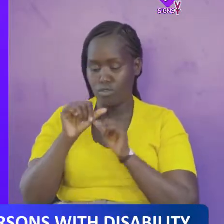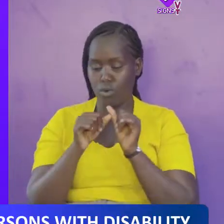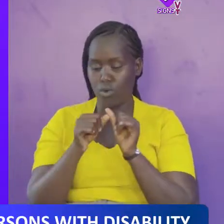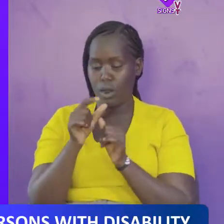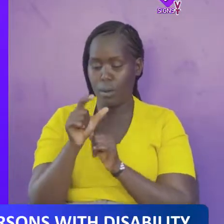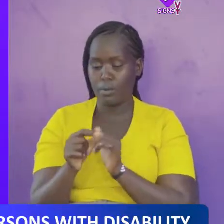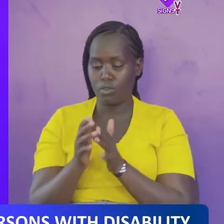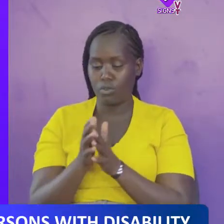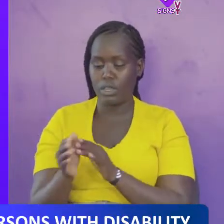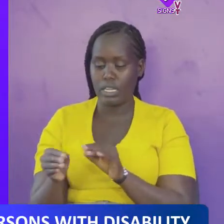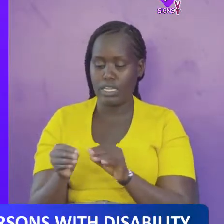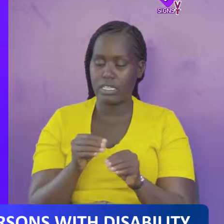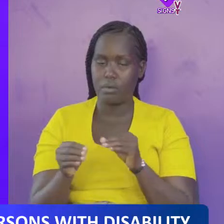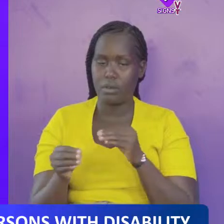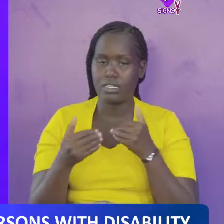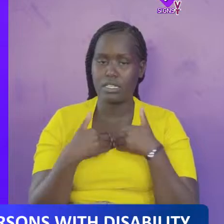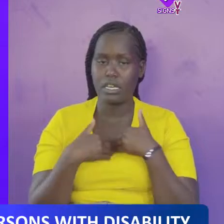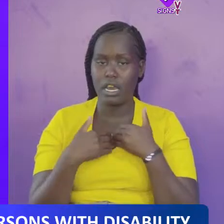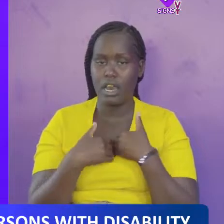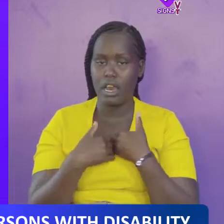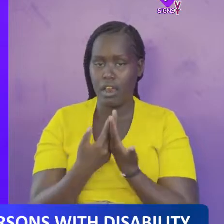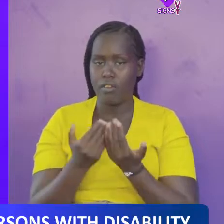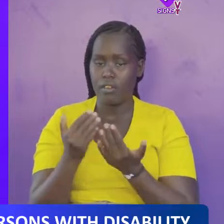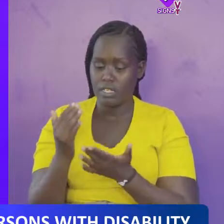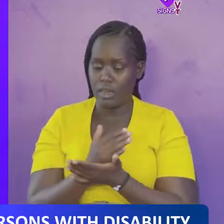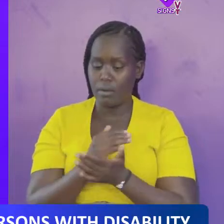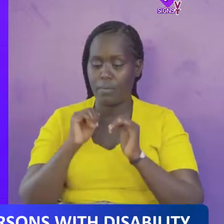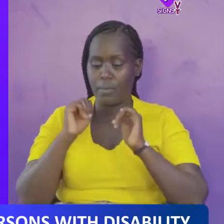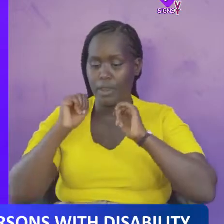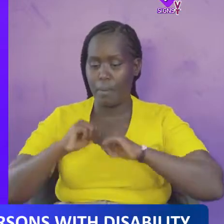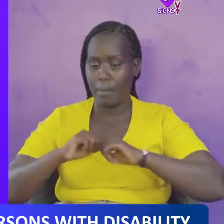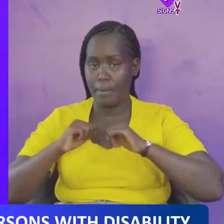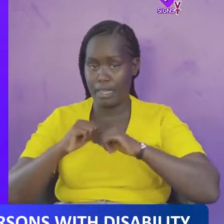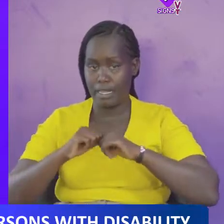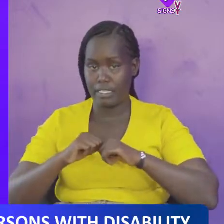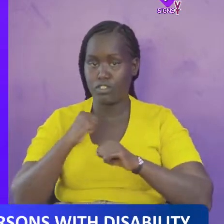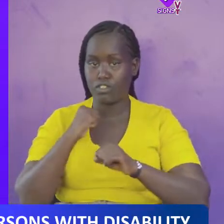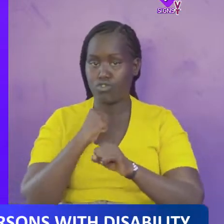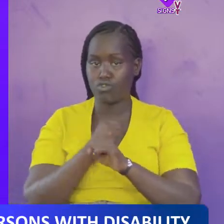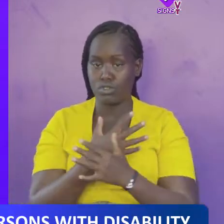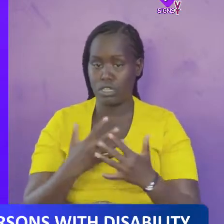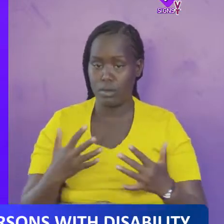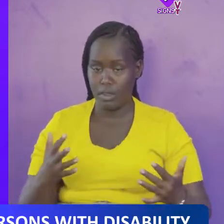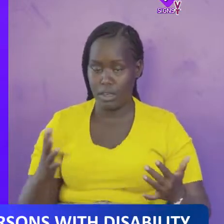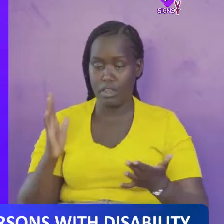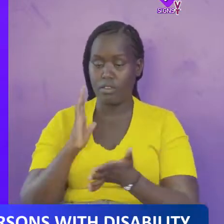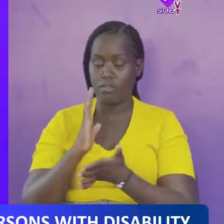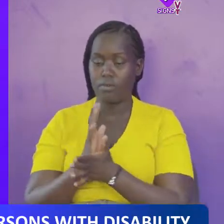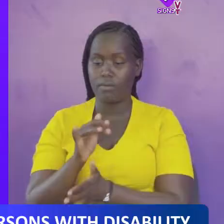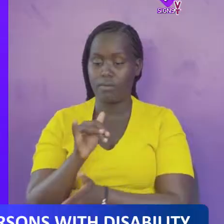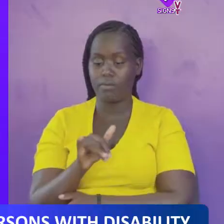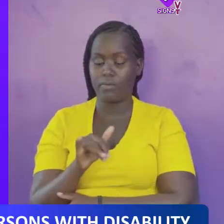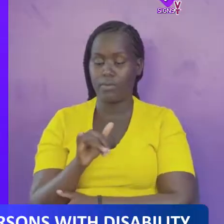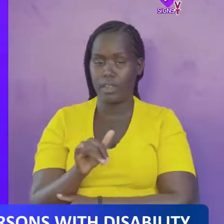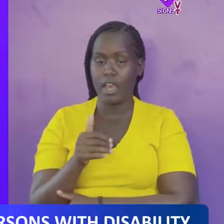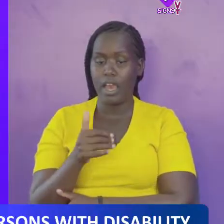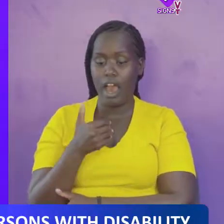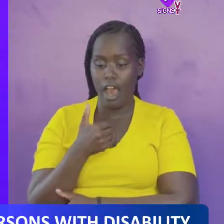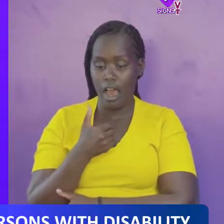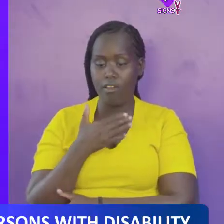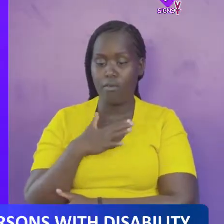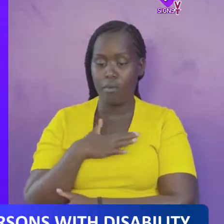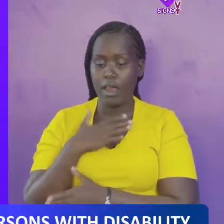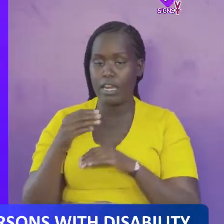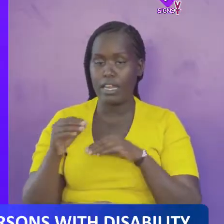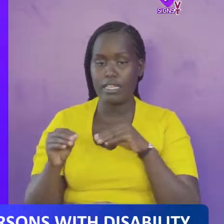disability has some ability to do something. The fact that I have my disability,